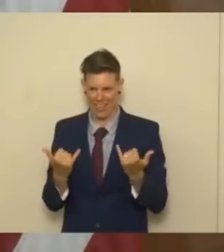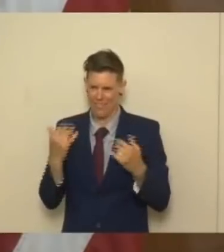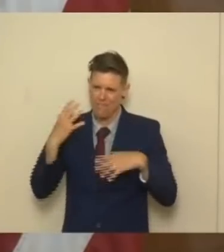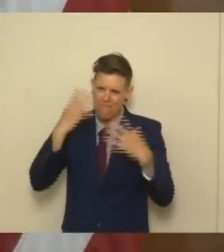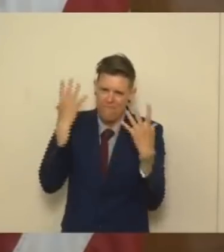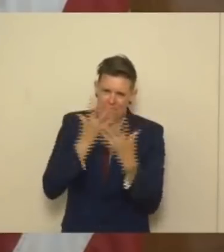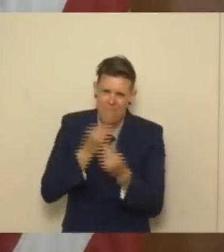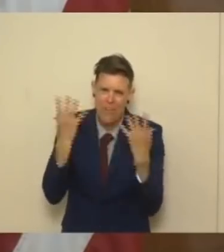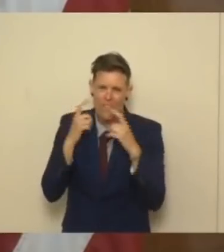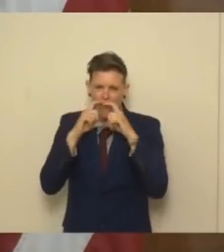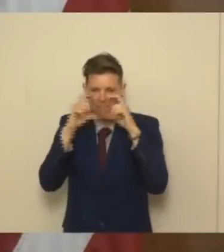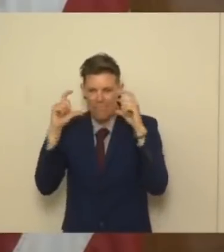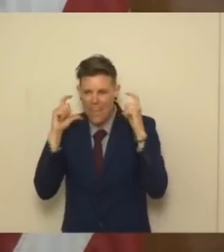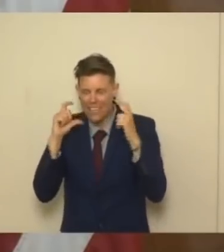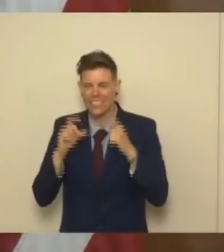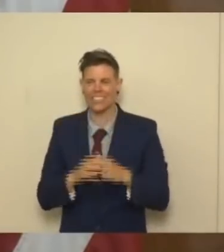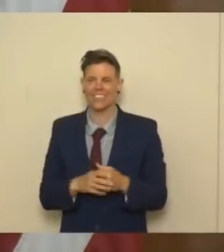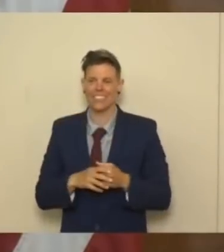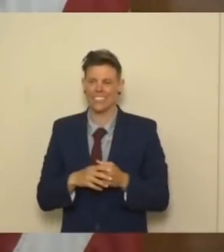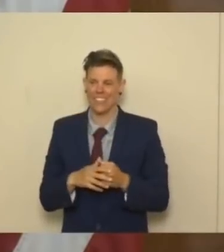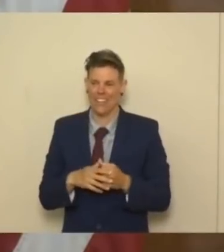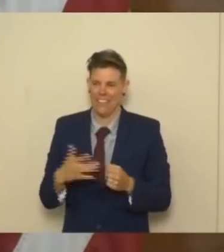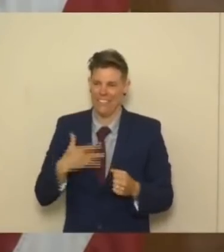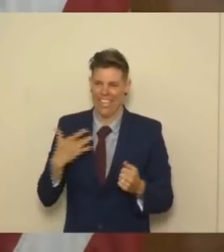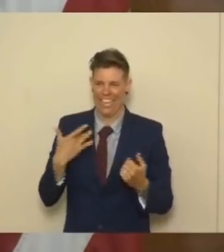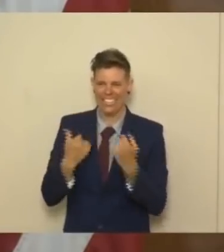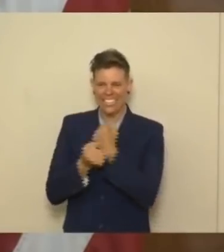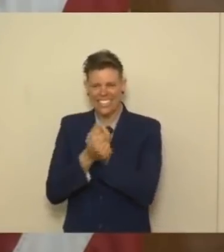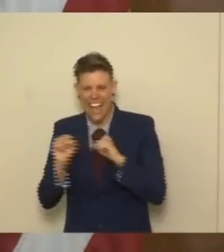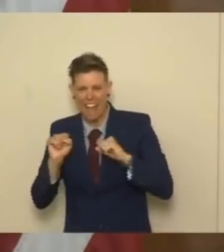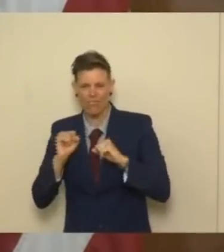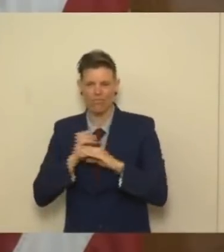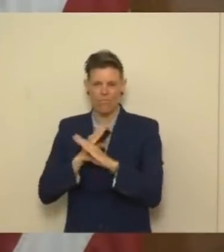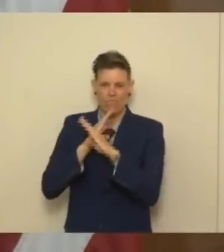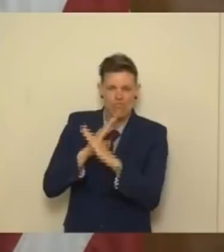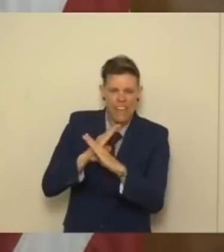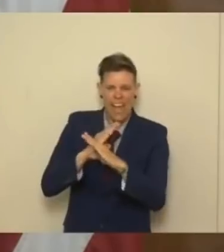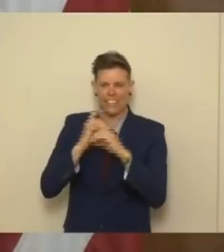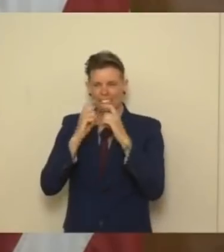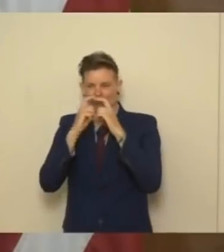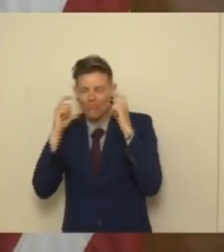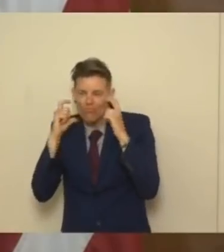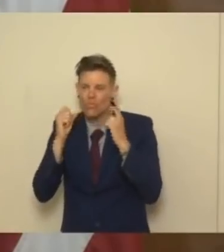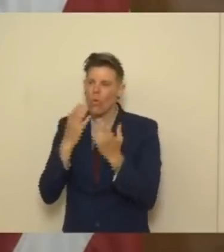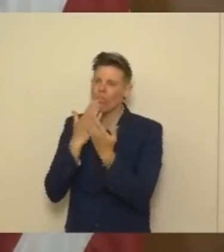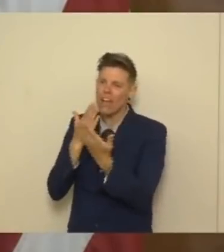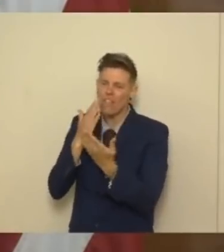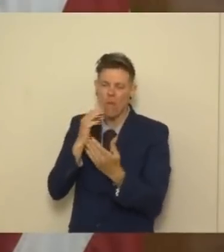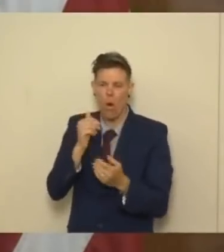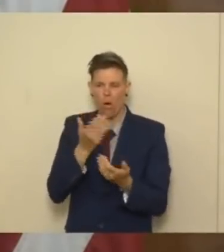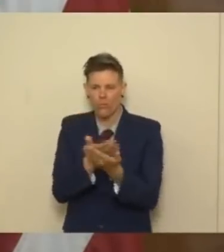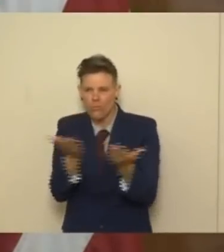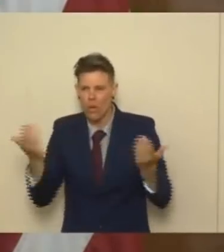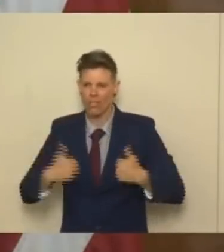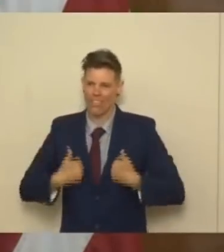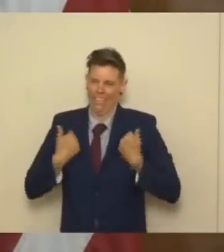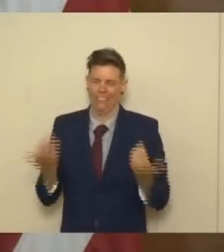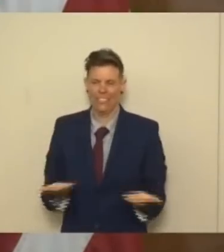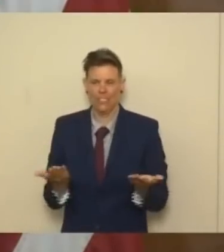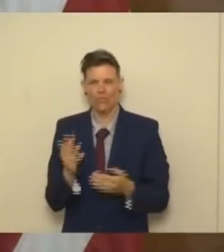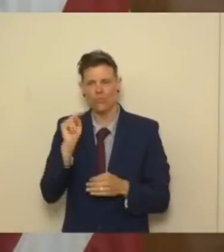feel incredibly protected, and I'm grateful for all the New Mexicans who have taken the time and trouble to share their